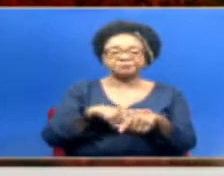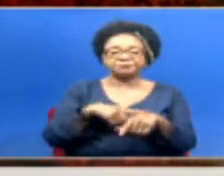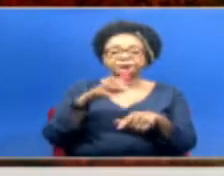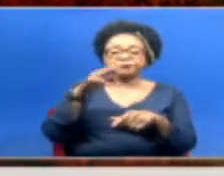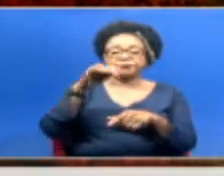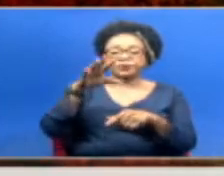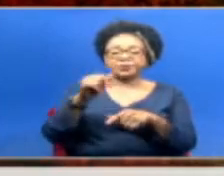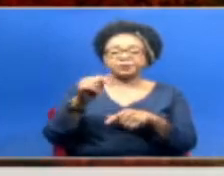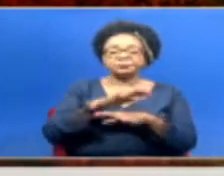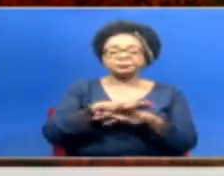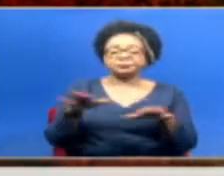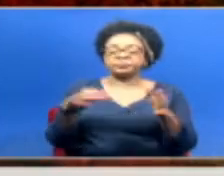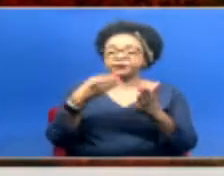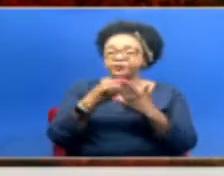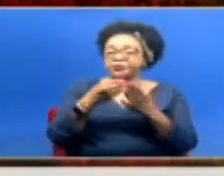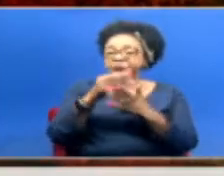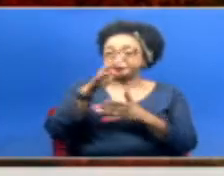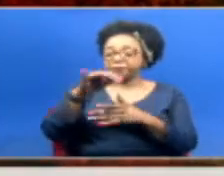finance bill of